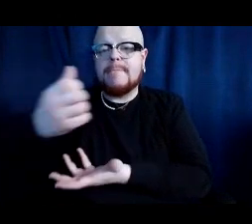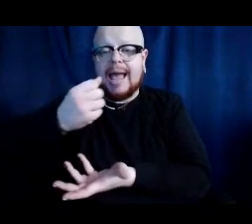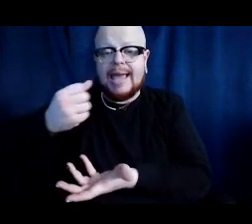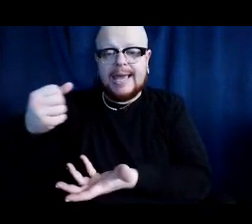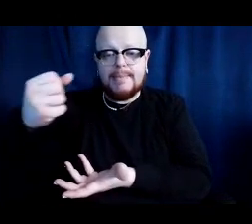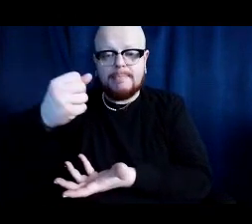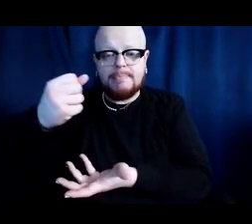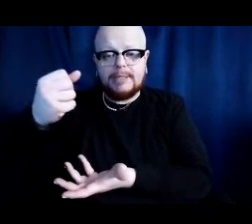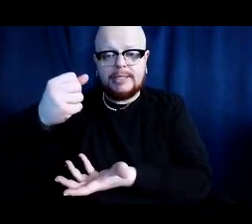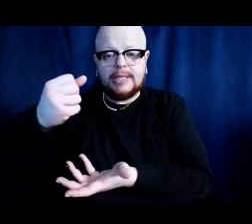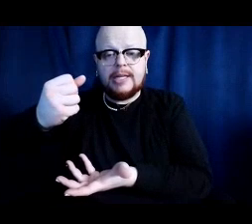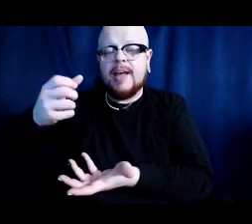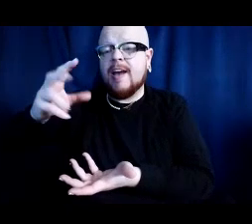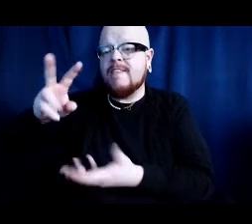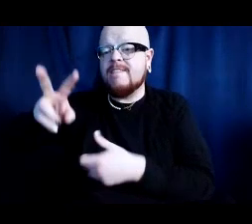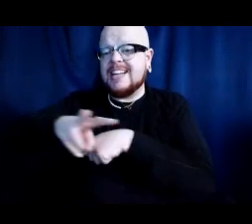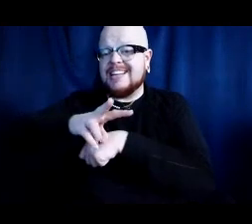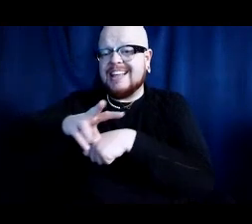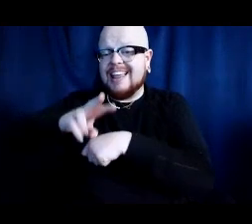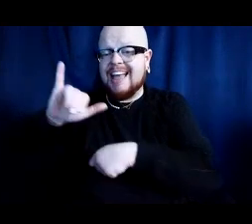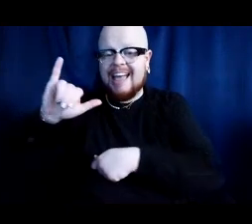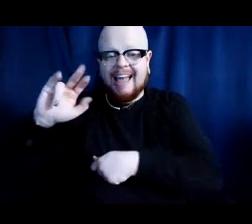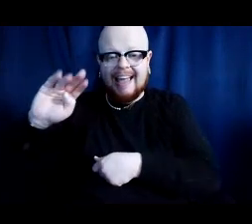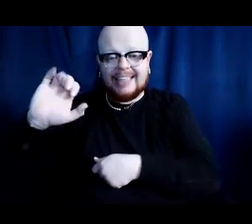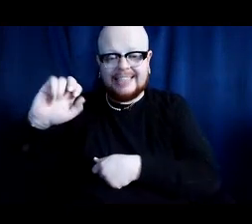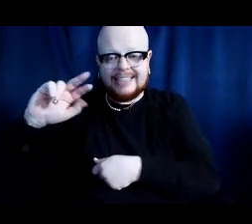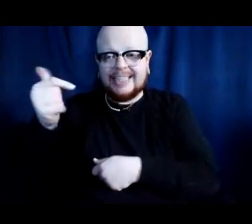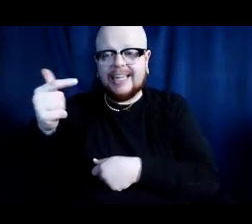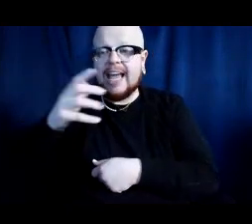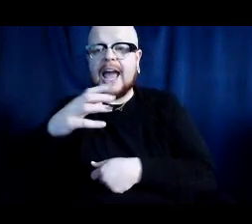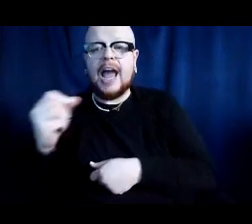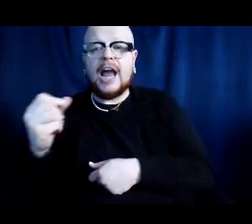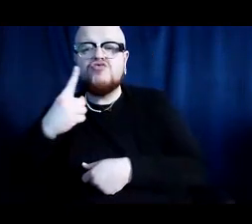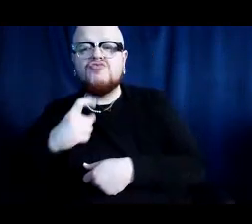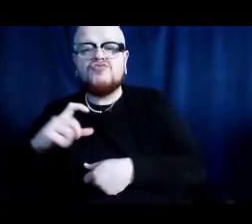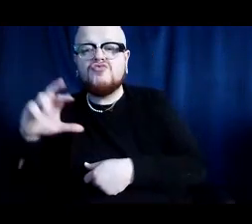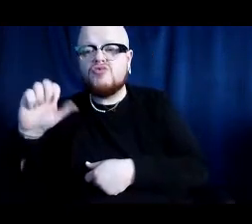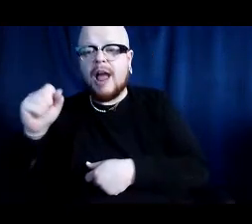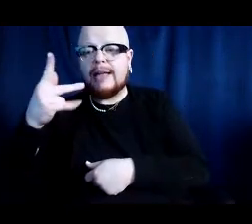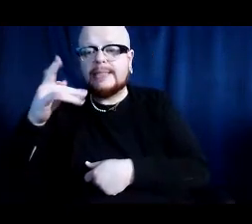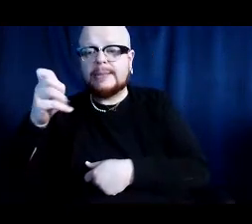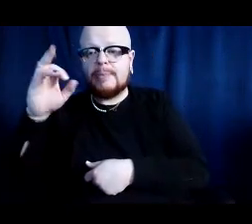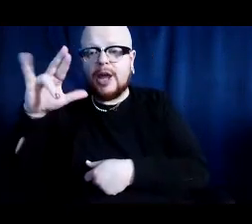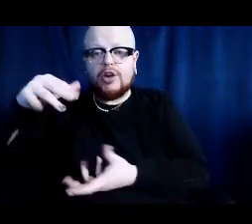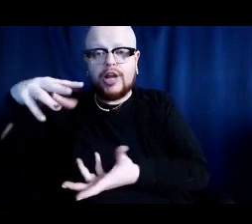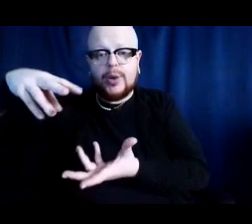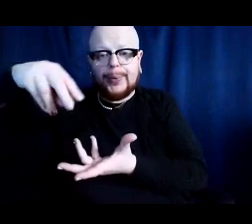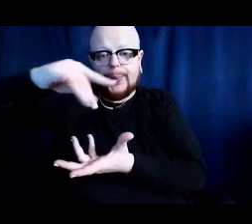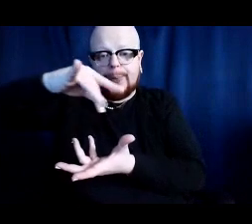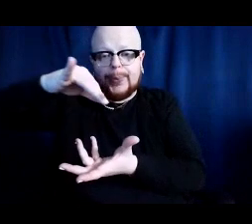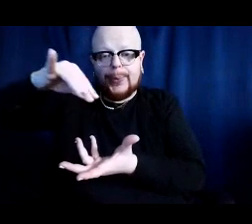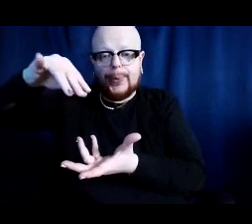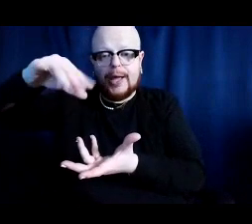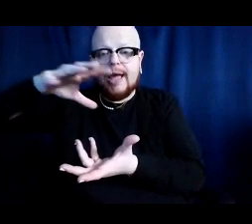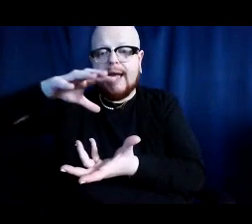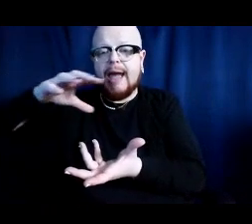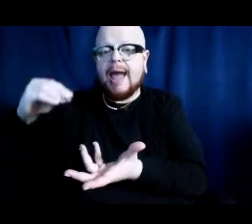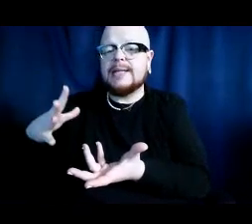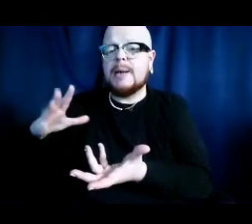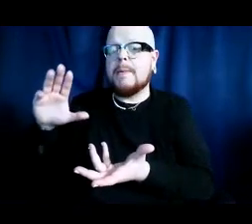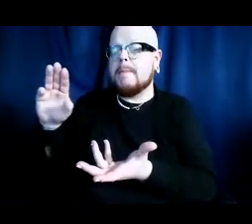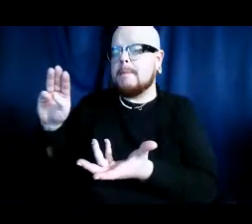top. All right, Shelly, let's check in with the audience for a quick poll. And the poll